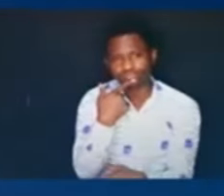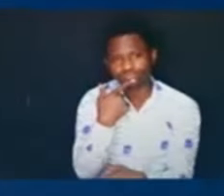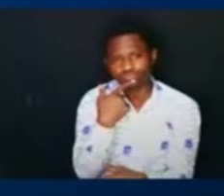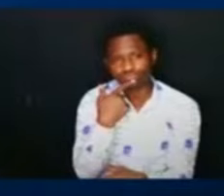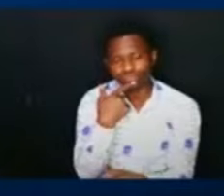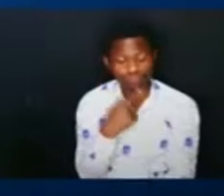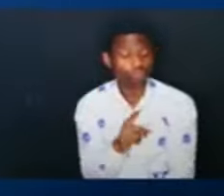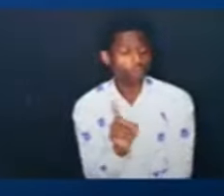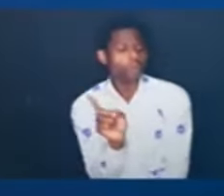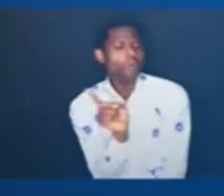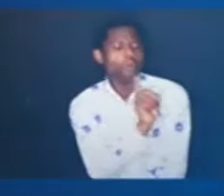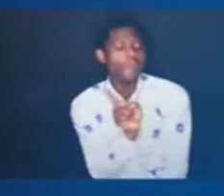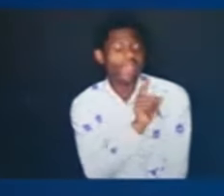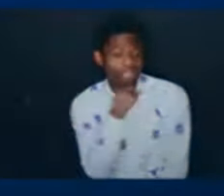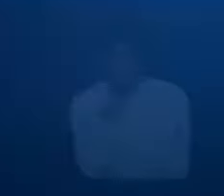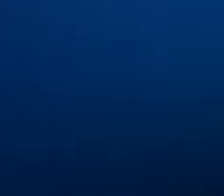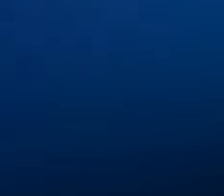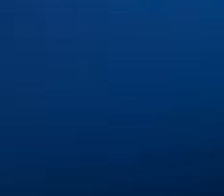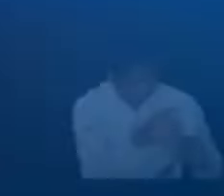to say.